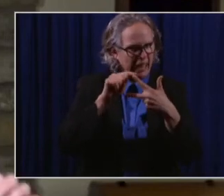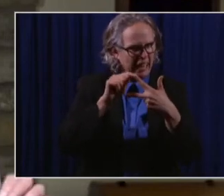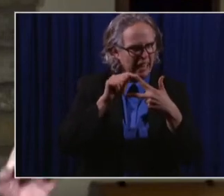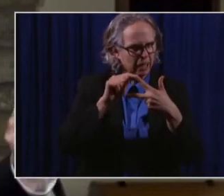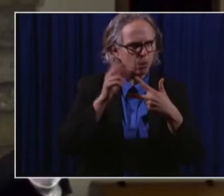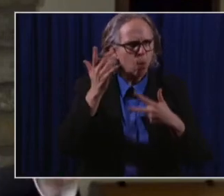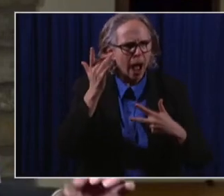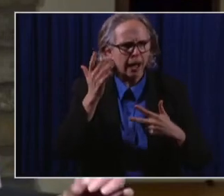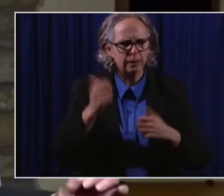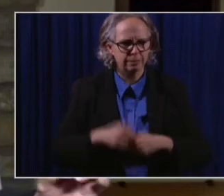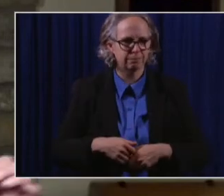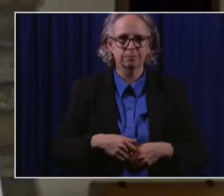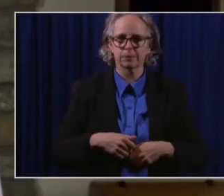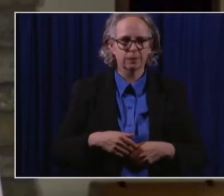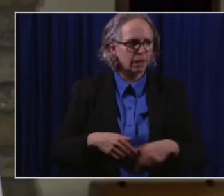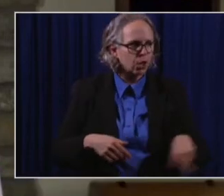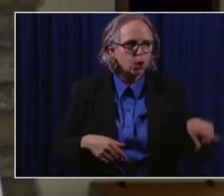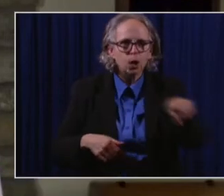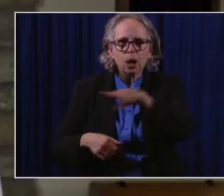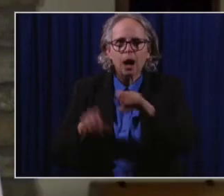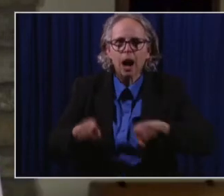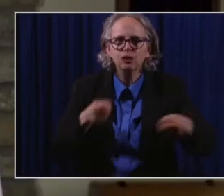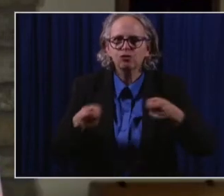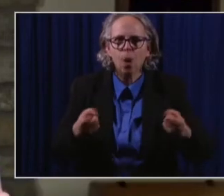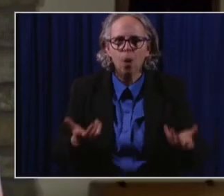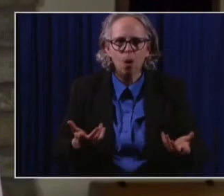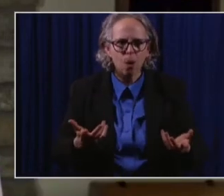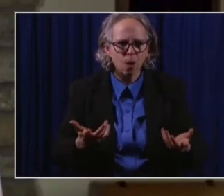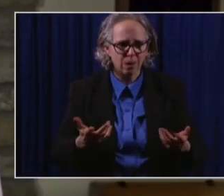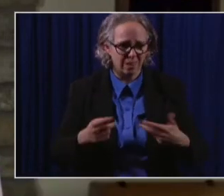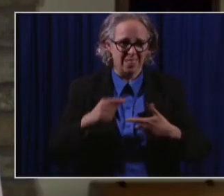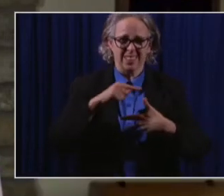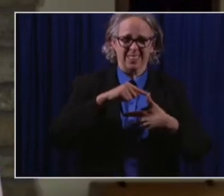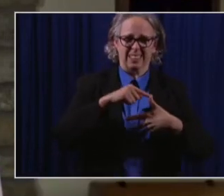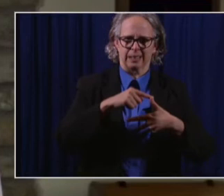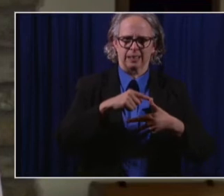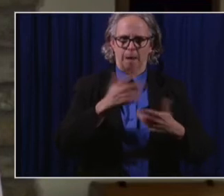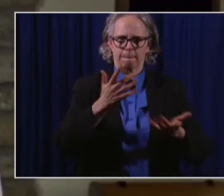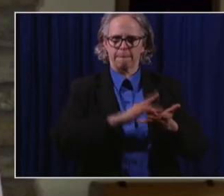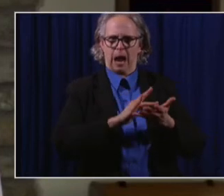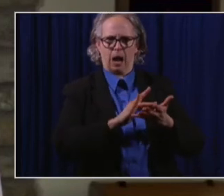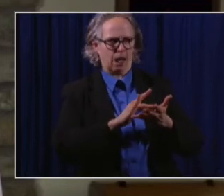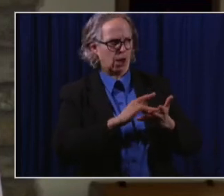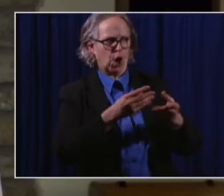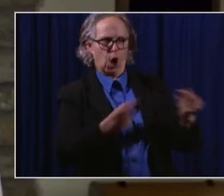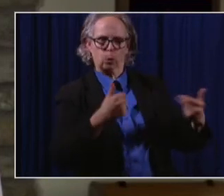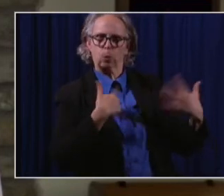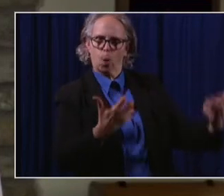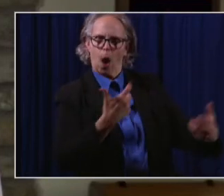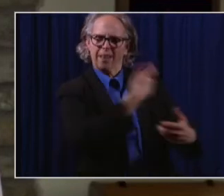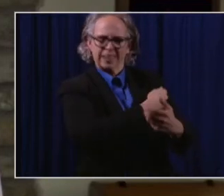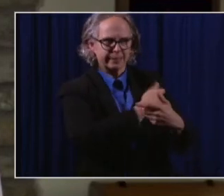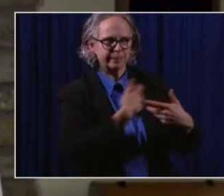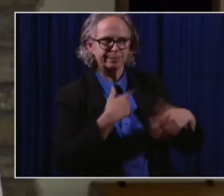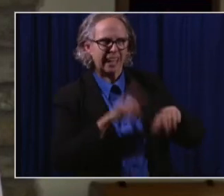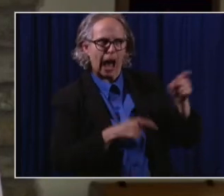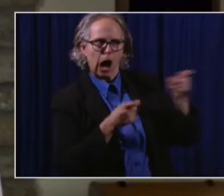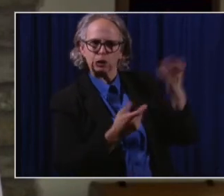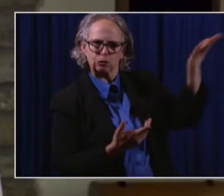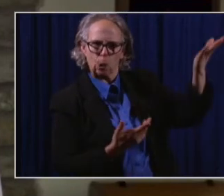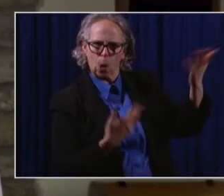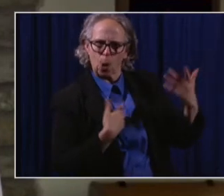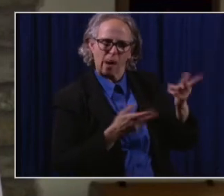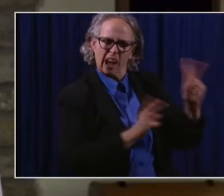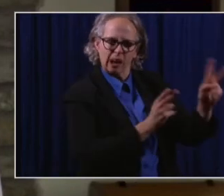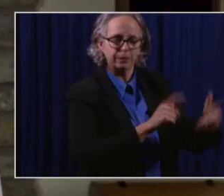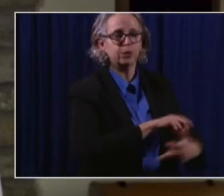the medical solution, the shot, it comes back to what we all do. We know